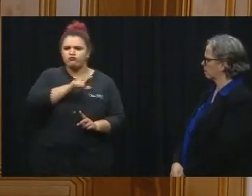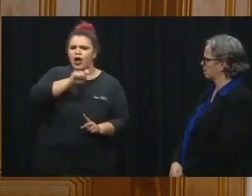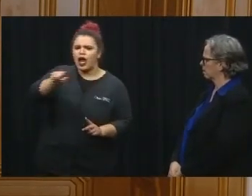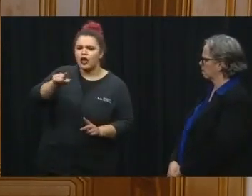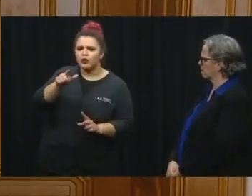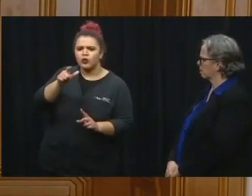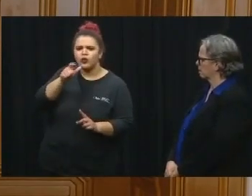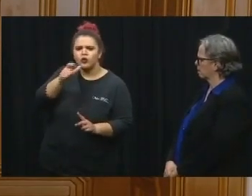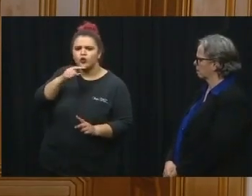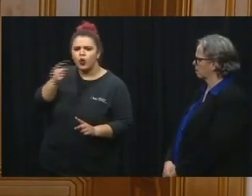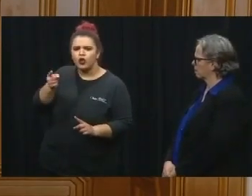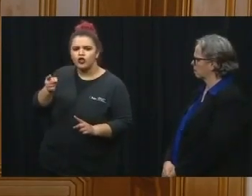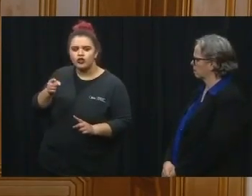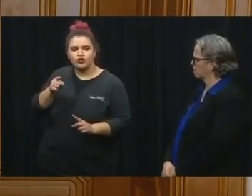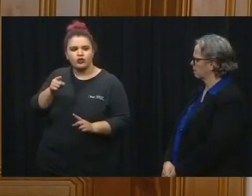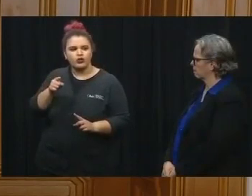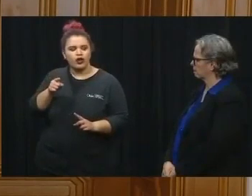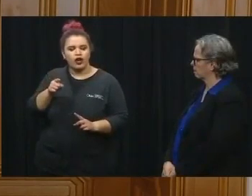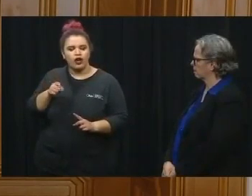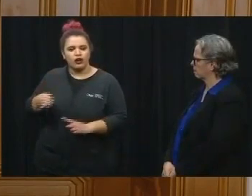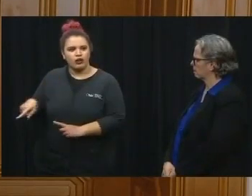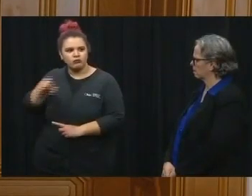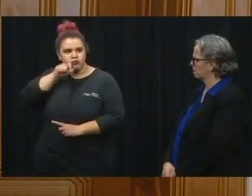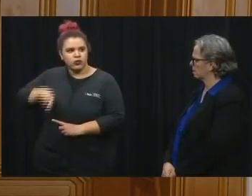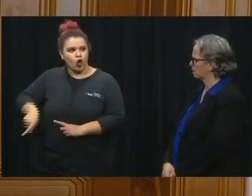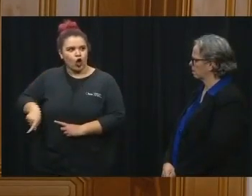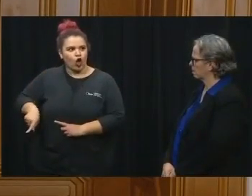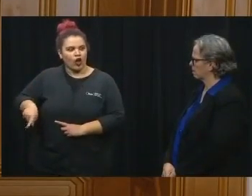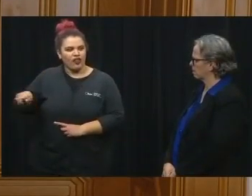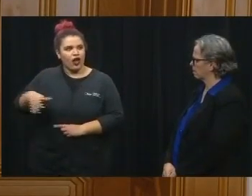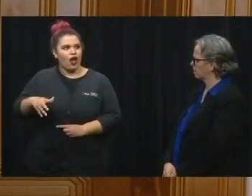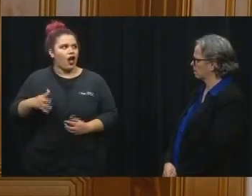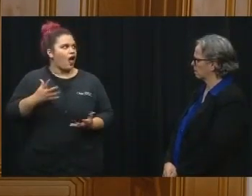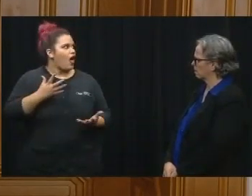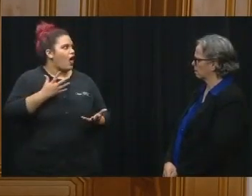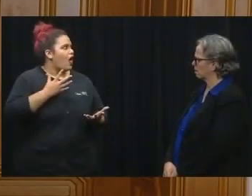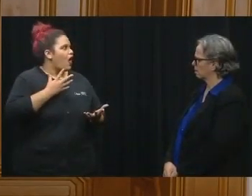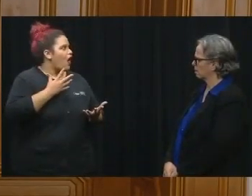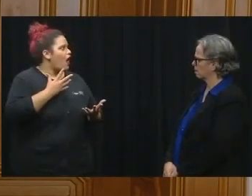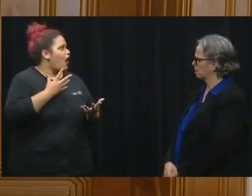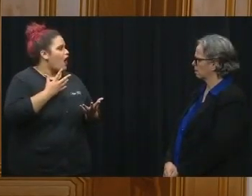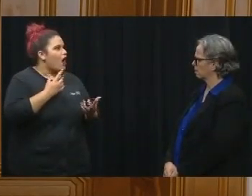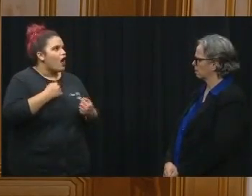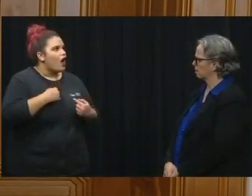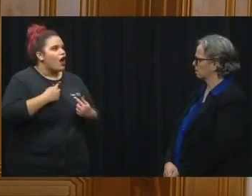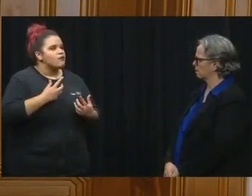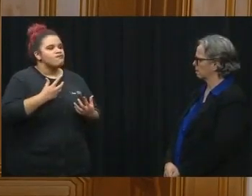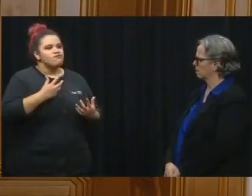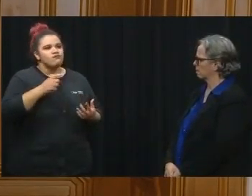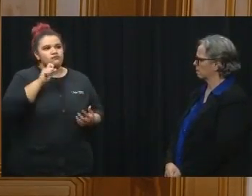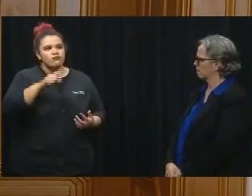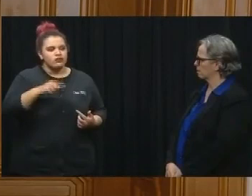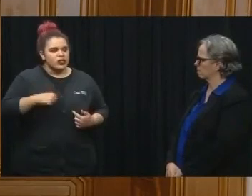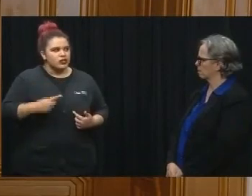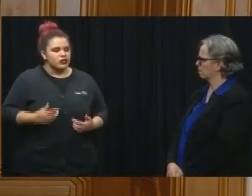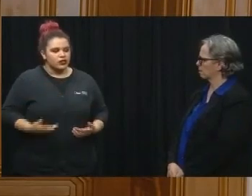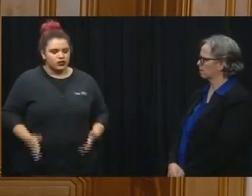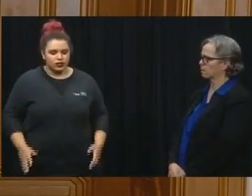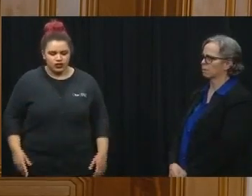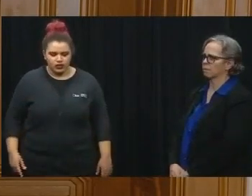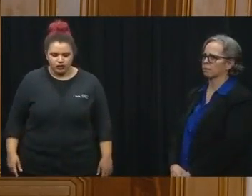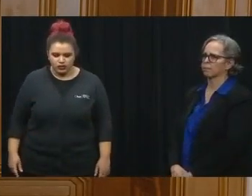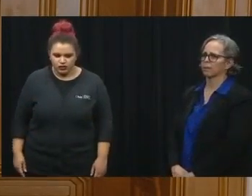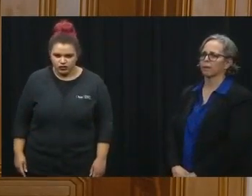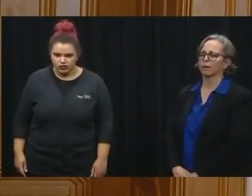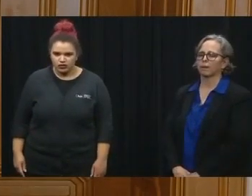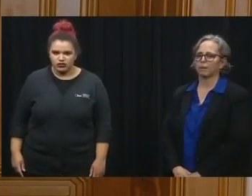they let the employer know she was the one who told. Well, look, we have a big state. We have 113 health departments.